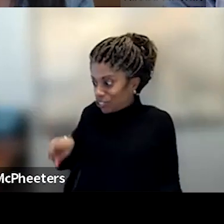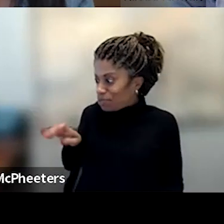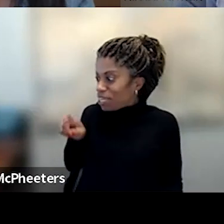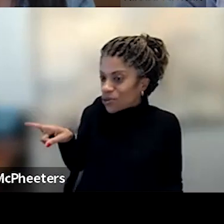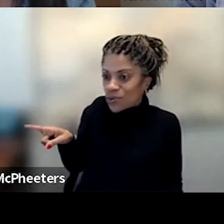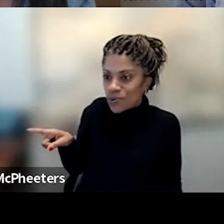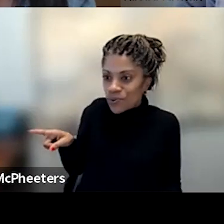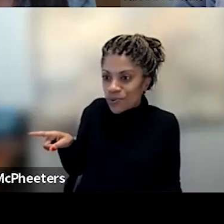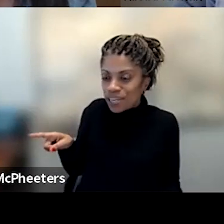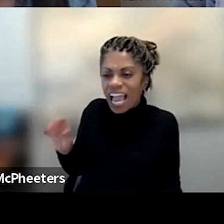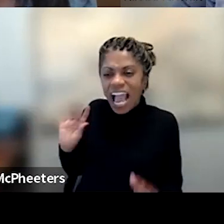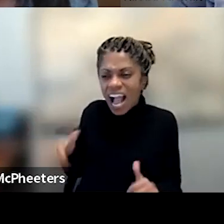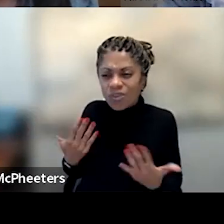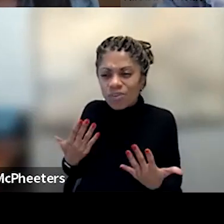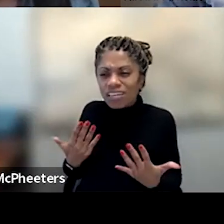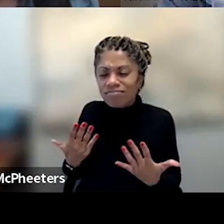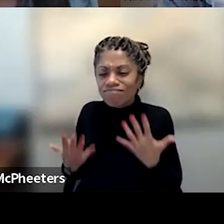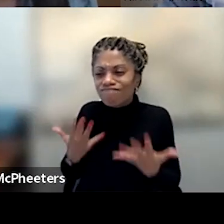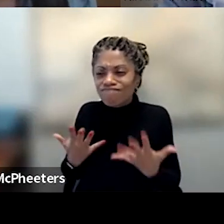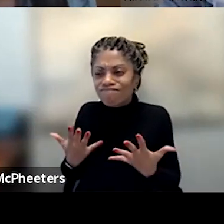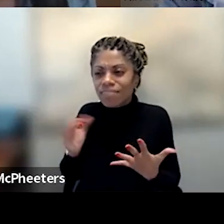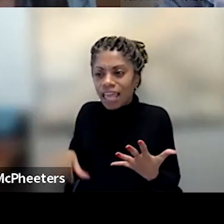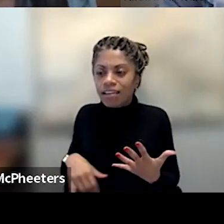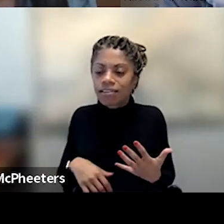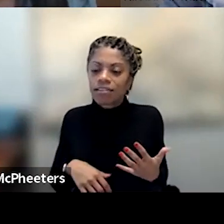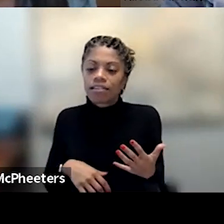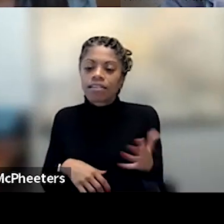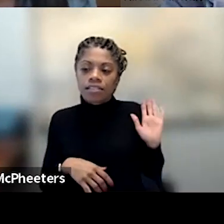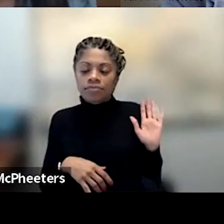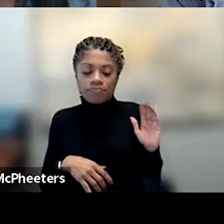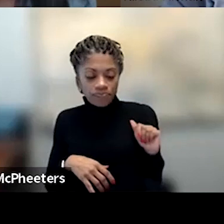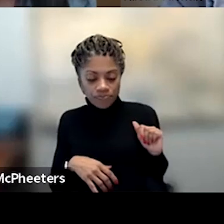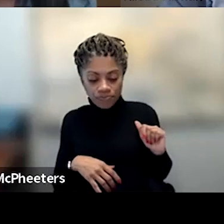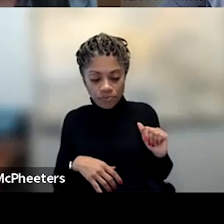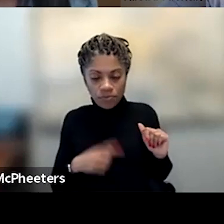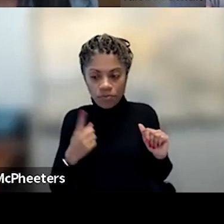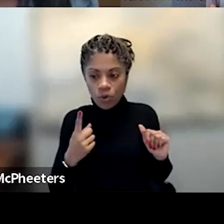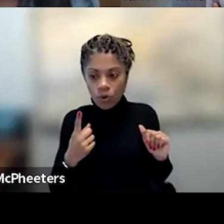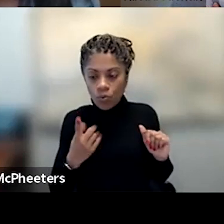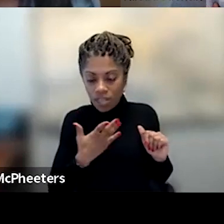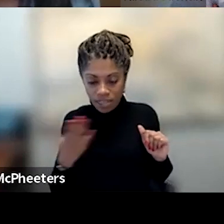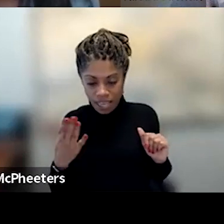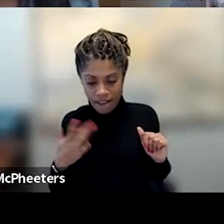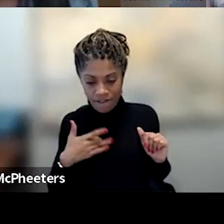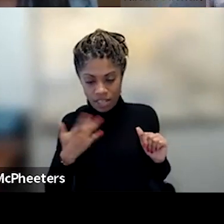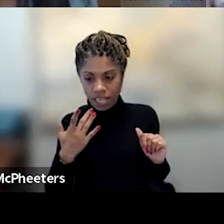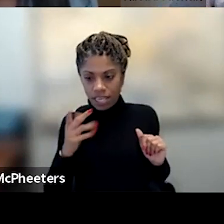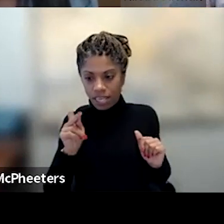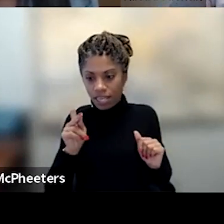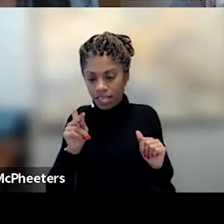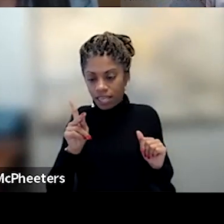really appreciate about Kresge's culture is we do not view ourselves as the experts,